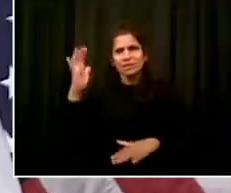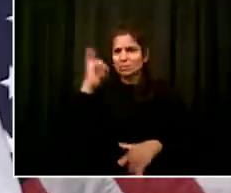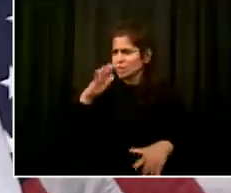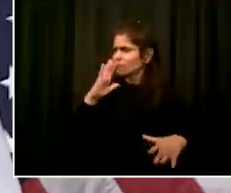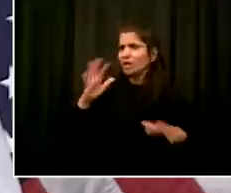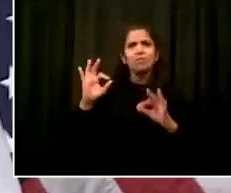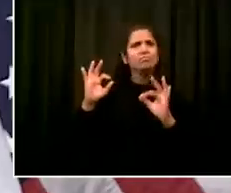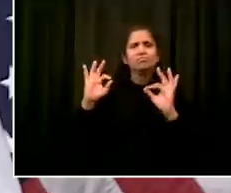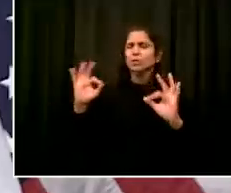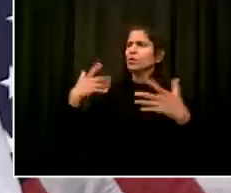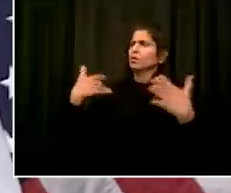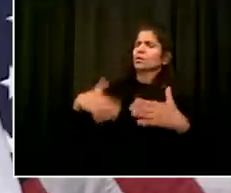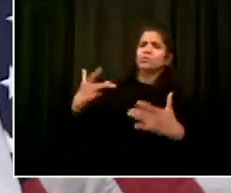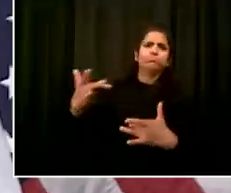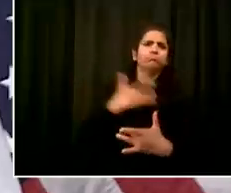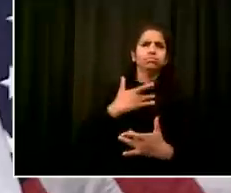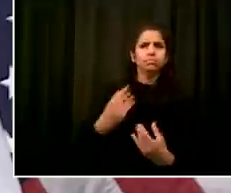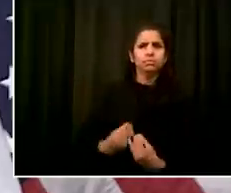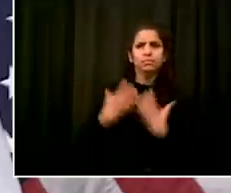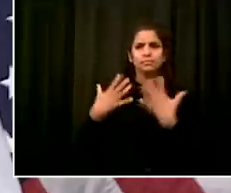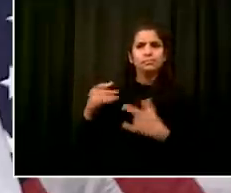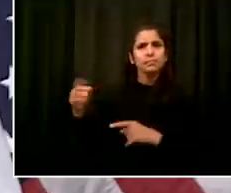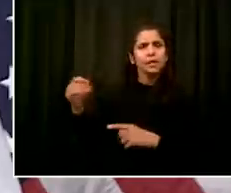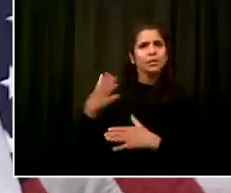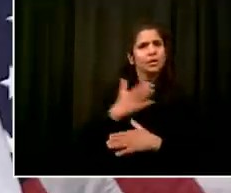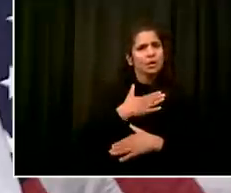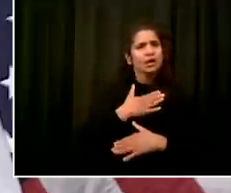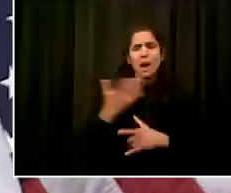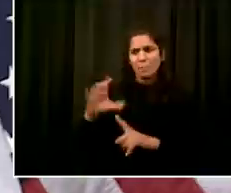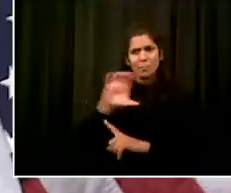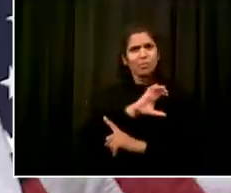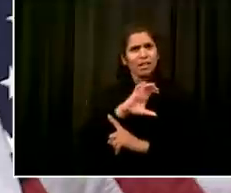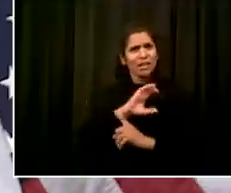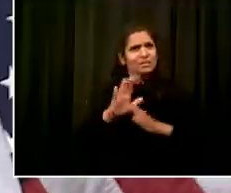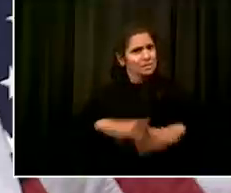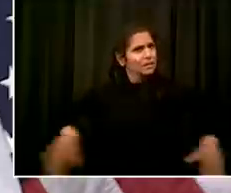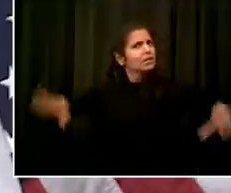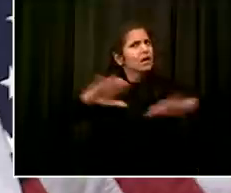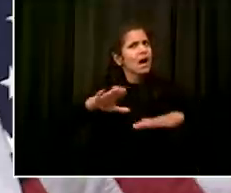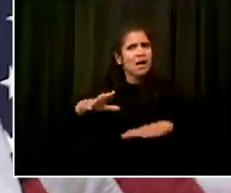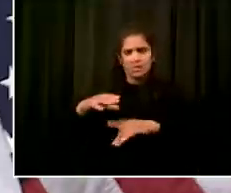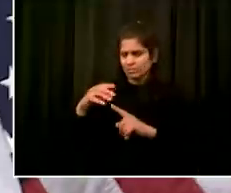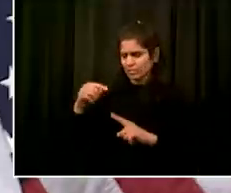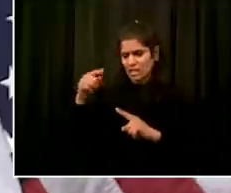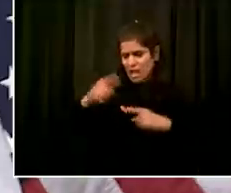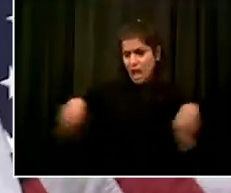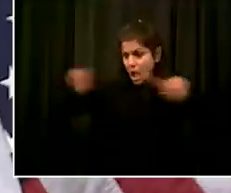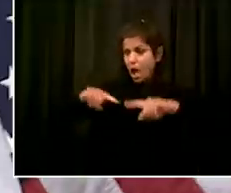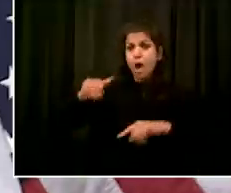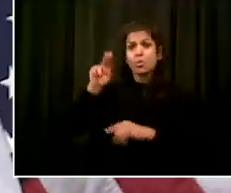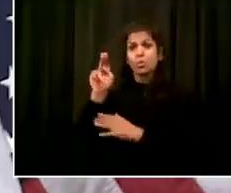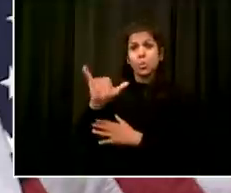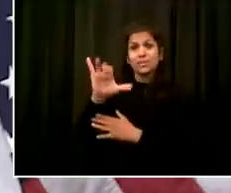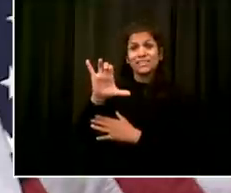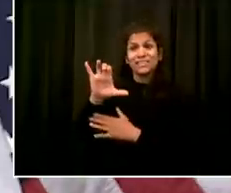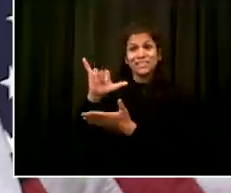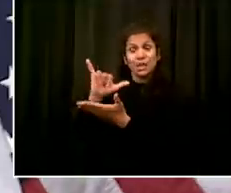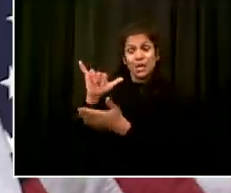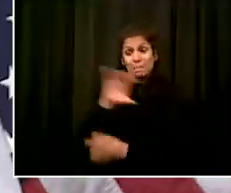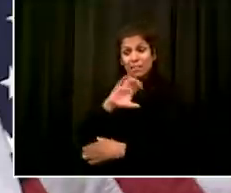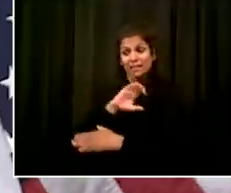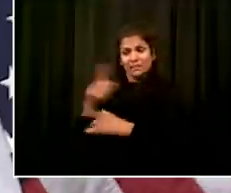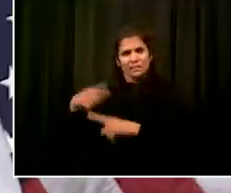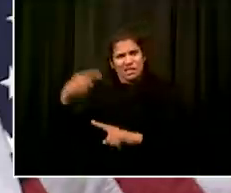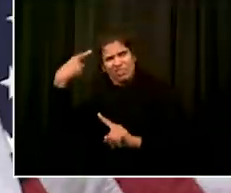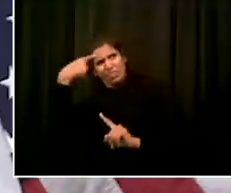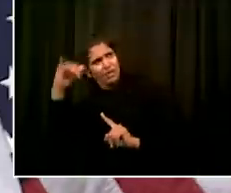we are all going to own it. We all want to fix it together. But I can tell you about Dermot Shea. This is a true believer in change and reform. He also is a true